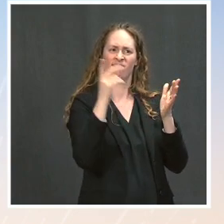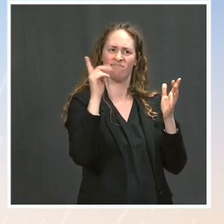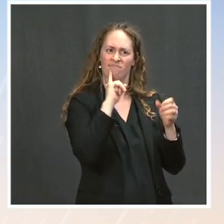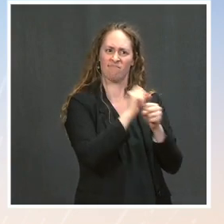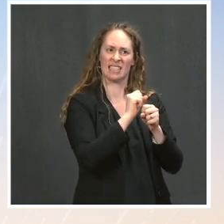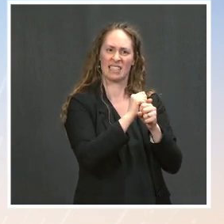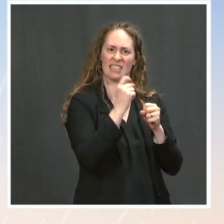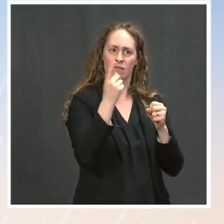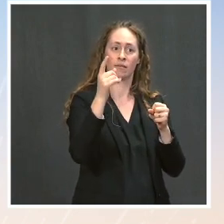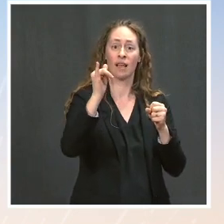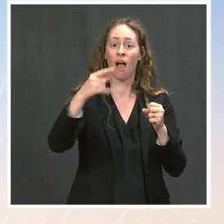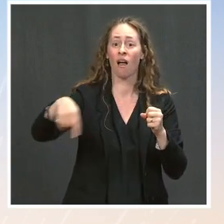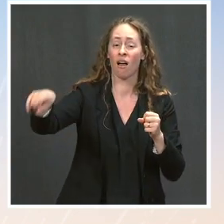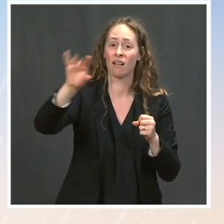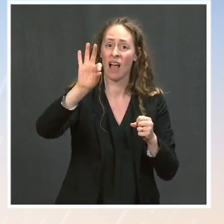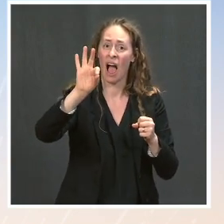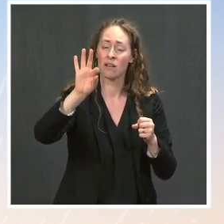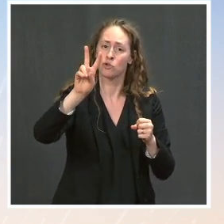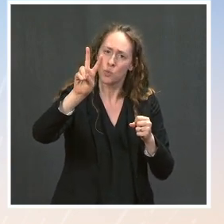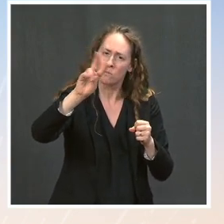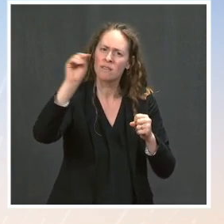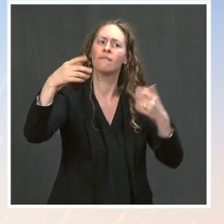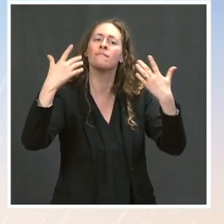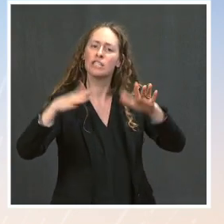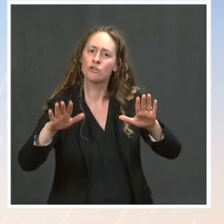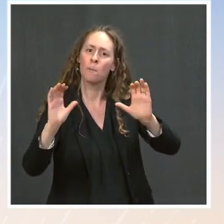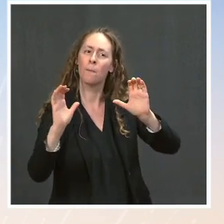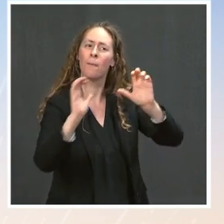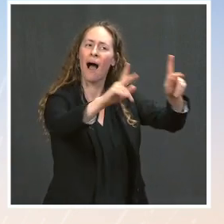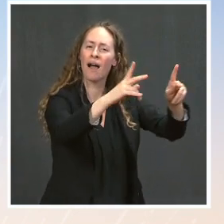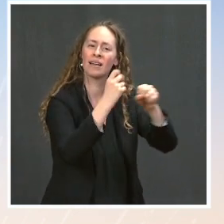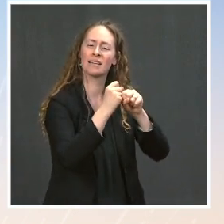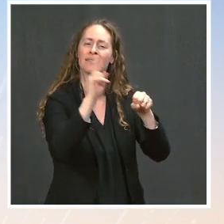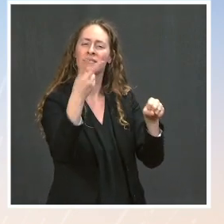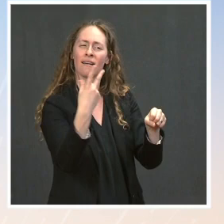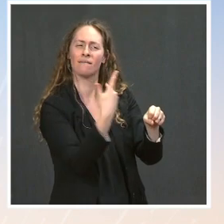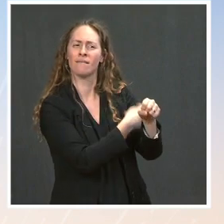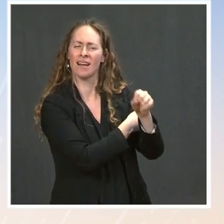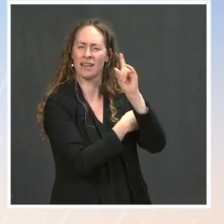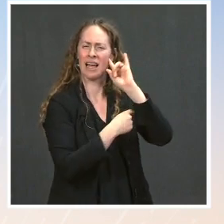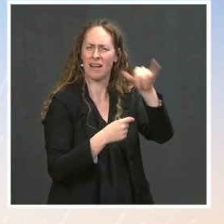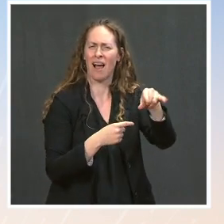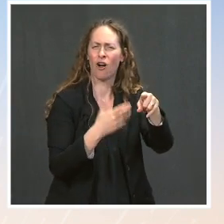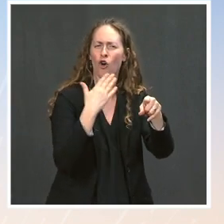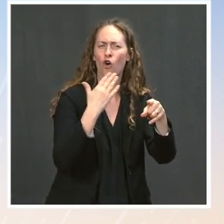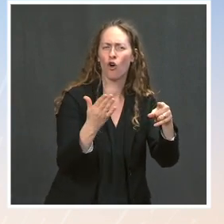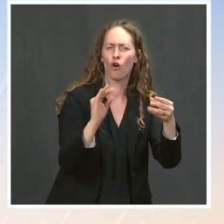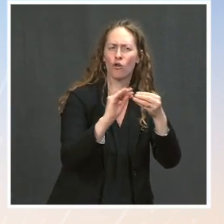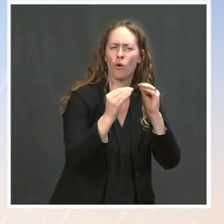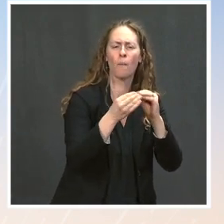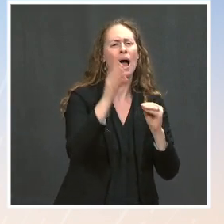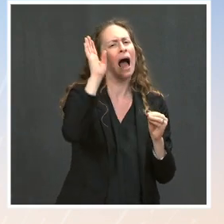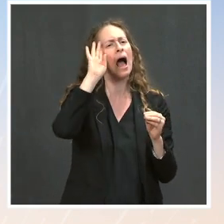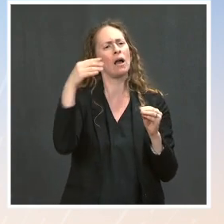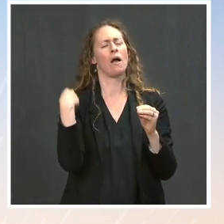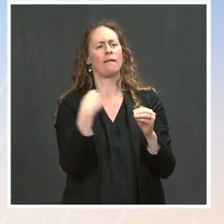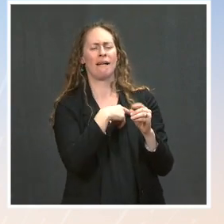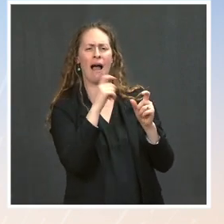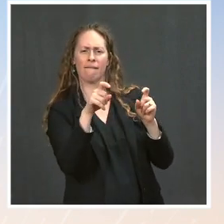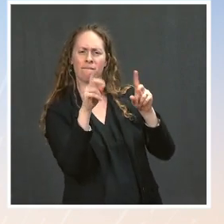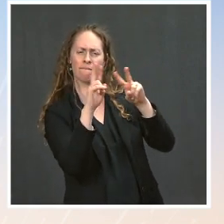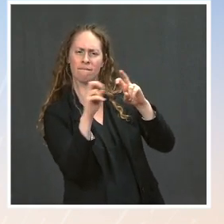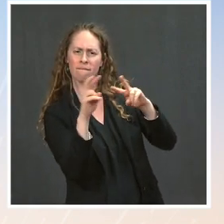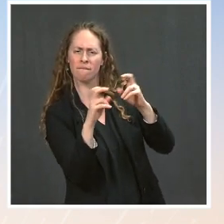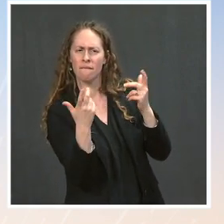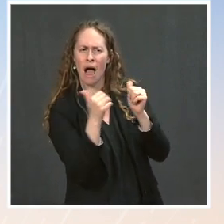their second doses in our assessment is a pretty significant number. But we are looking at ways that we can take steps, as we are for people who